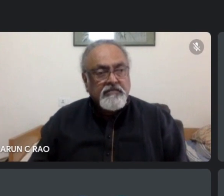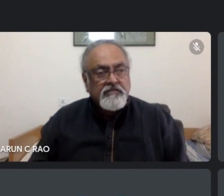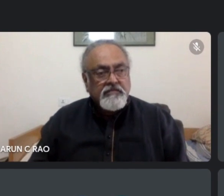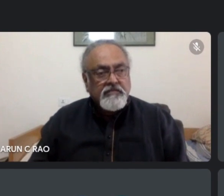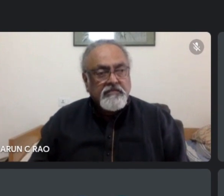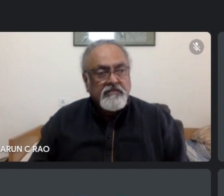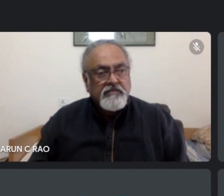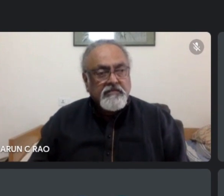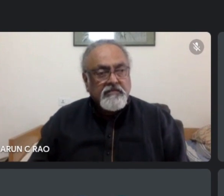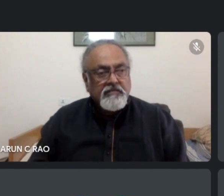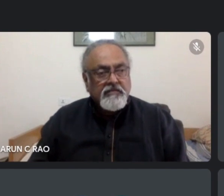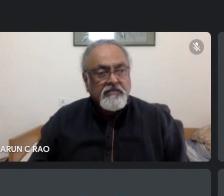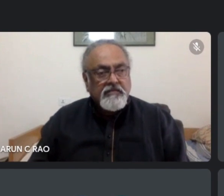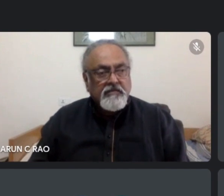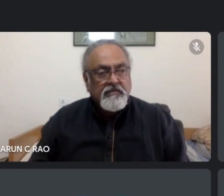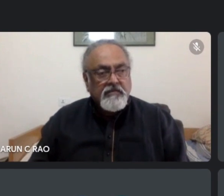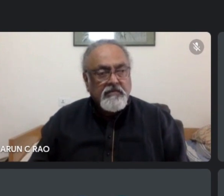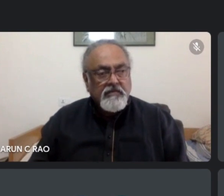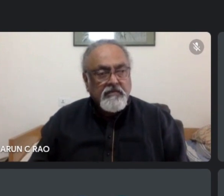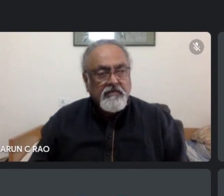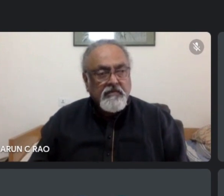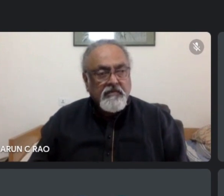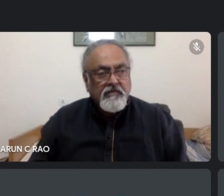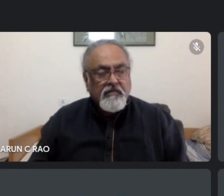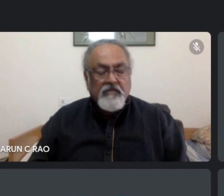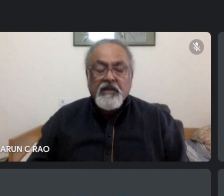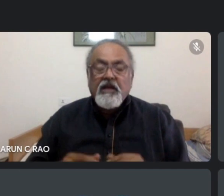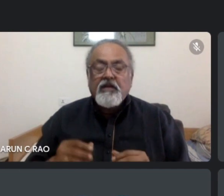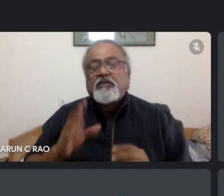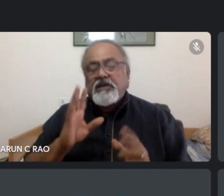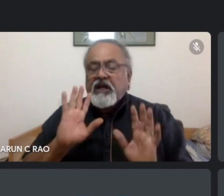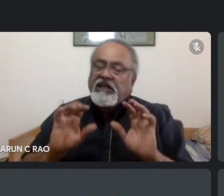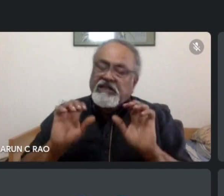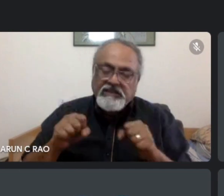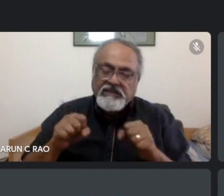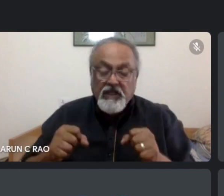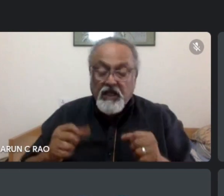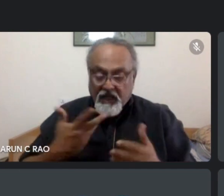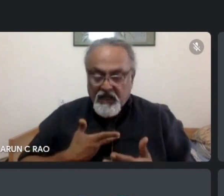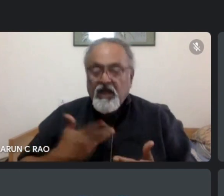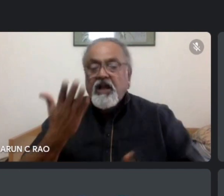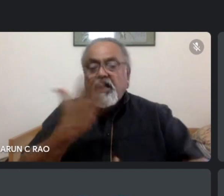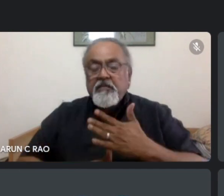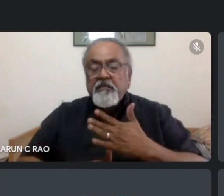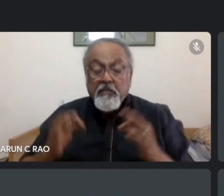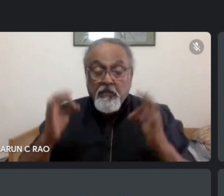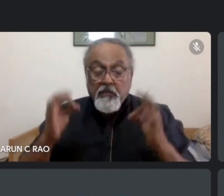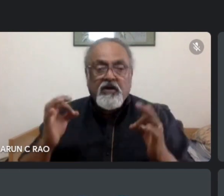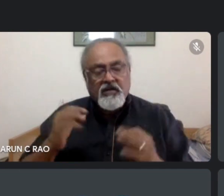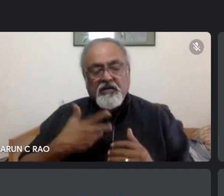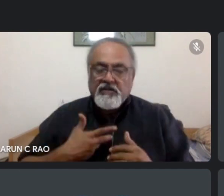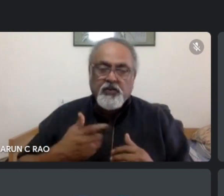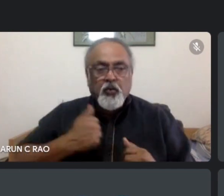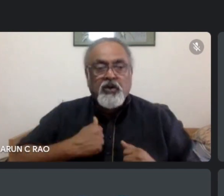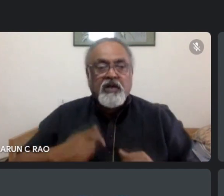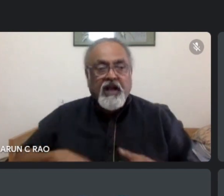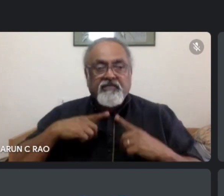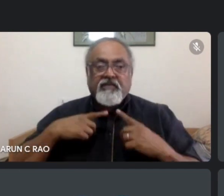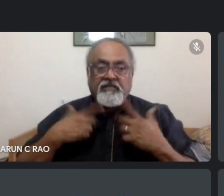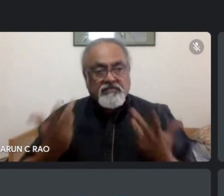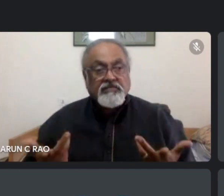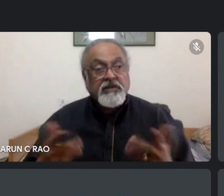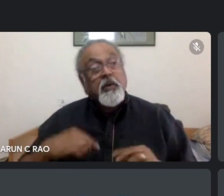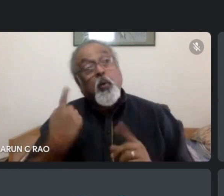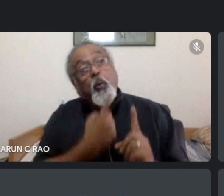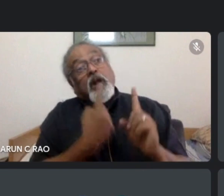that that while being disabled is an important part of my personality, it is not the only part of my